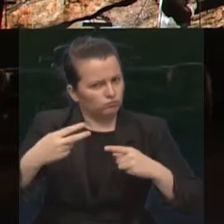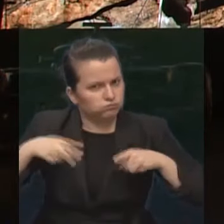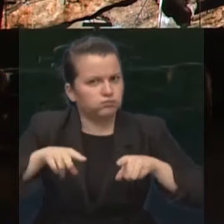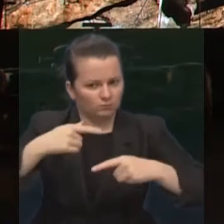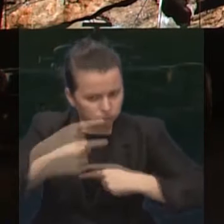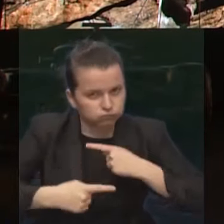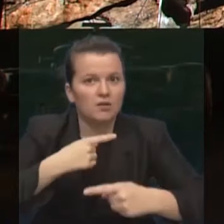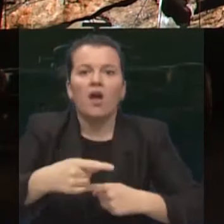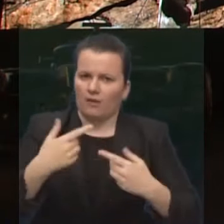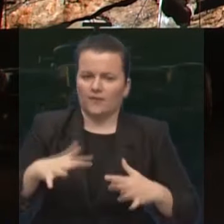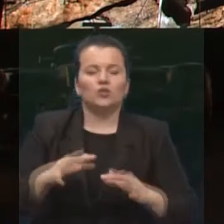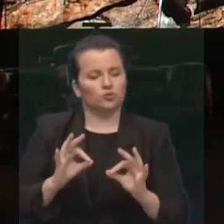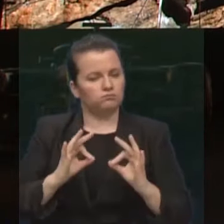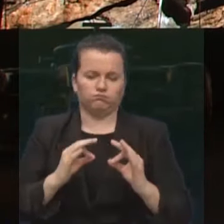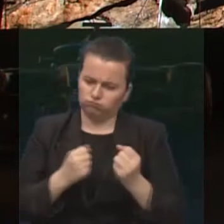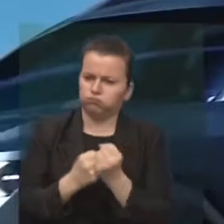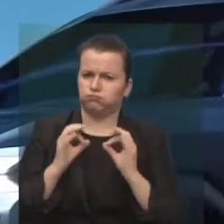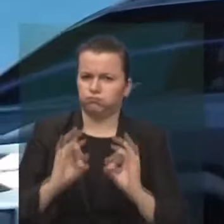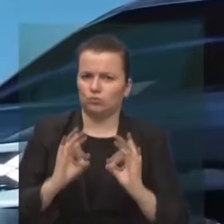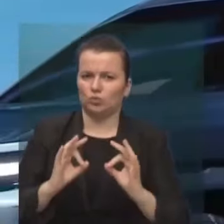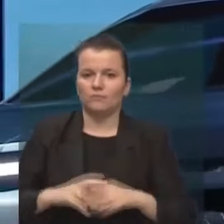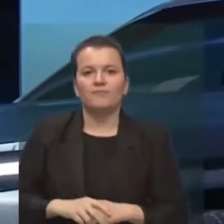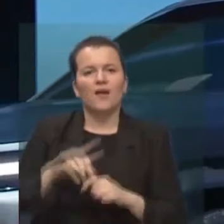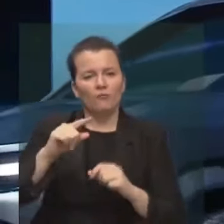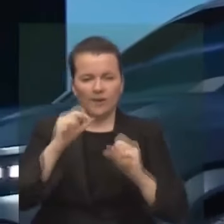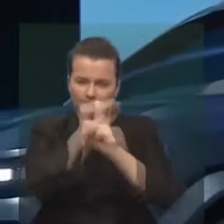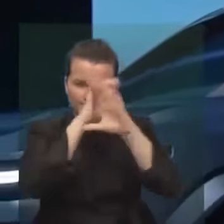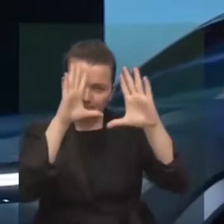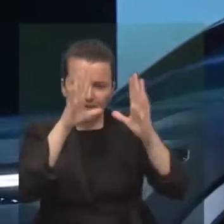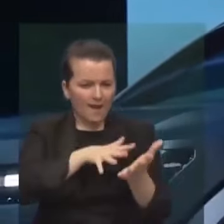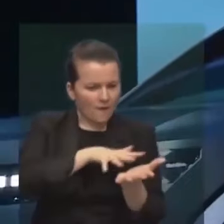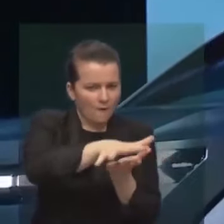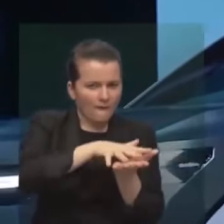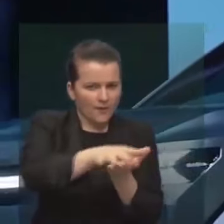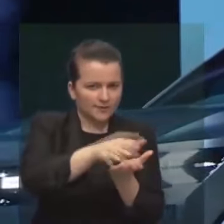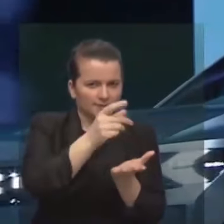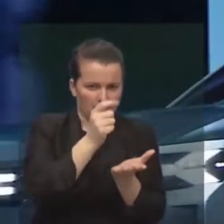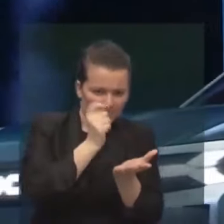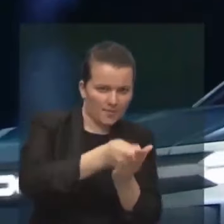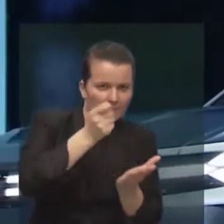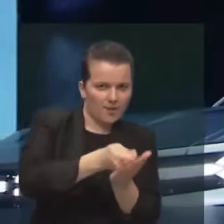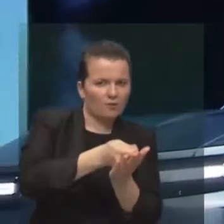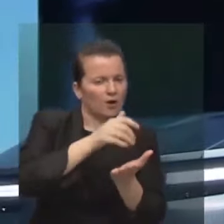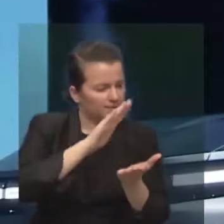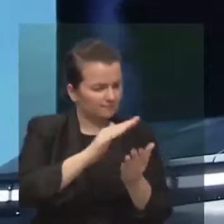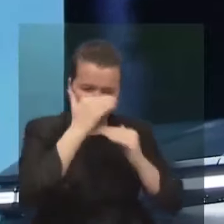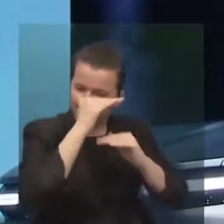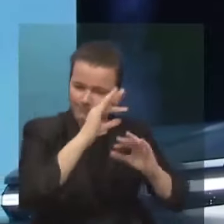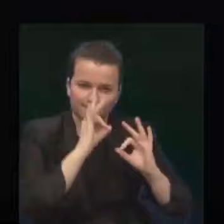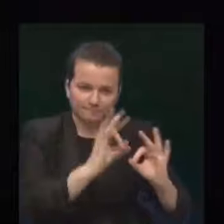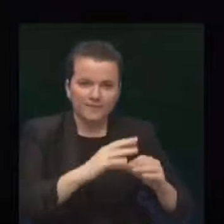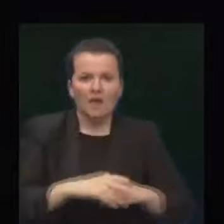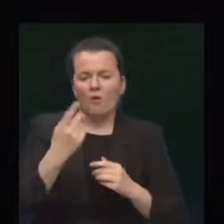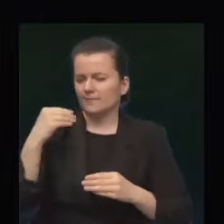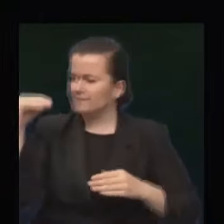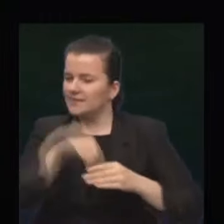fixed costs, we can stick to our commitment to achieve as much as 2 billion euros in savings. And in fact, we will be